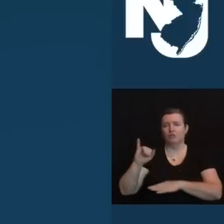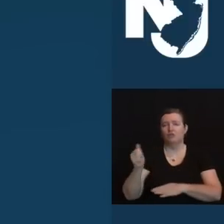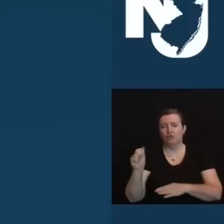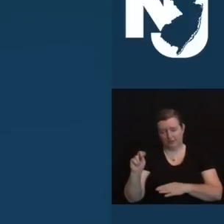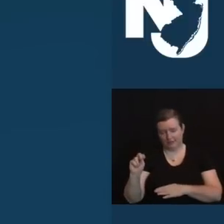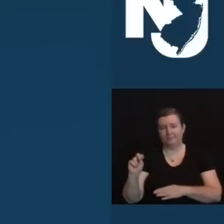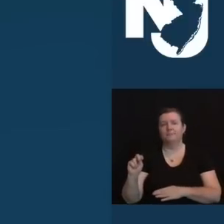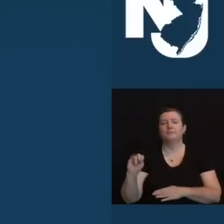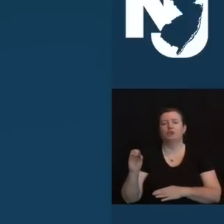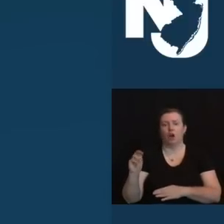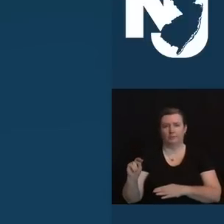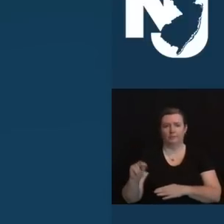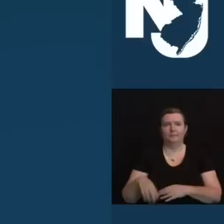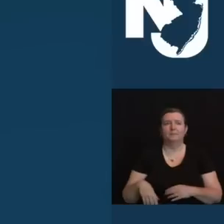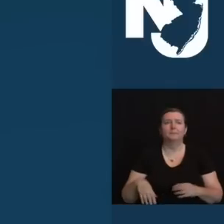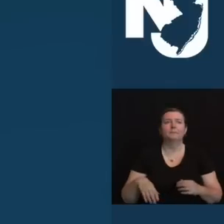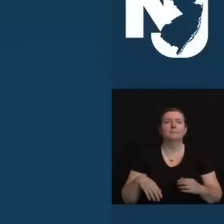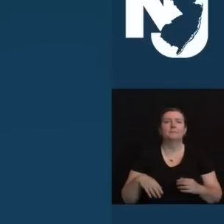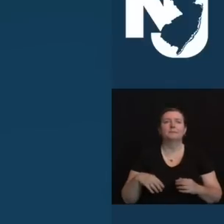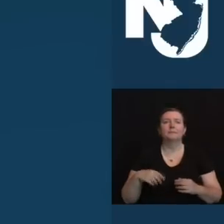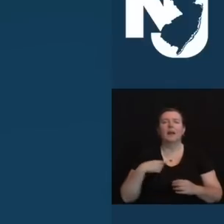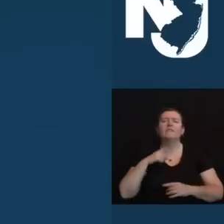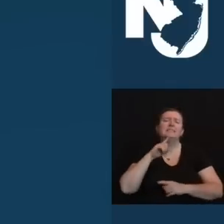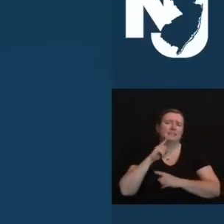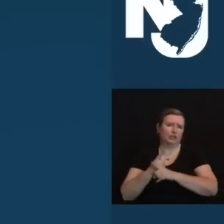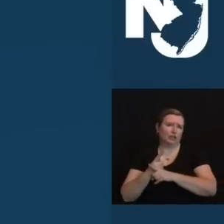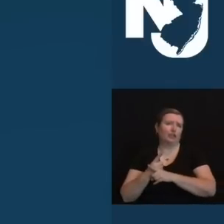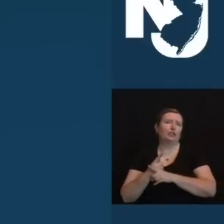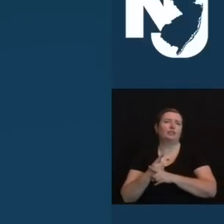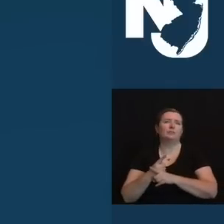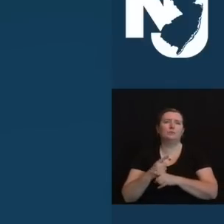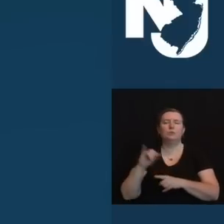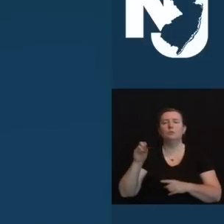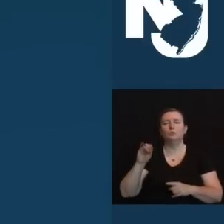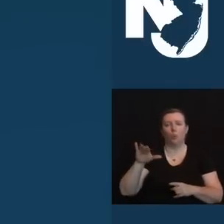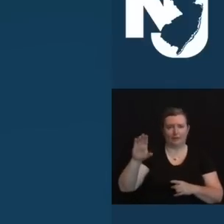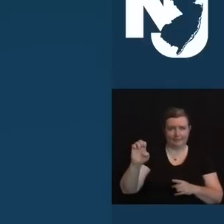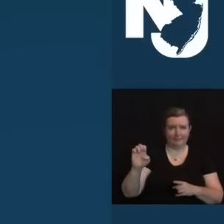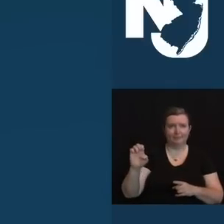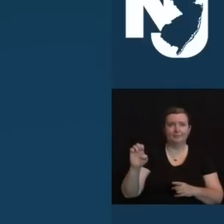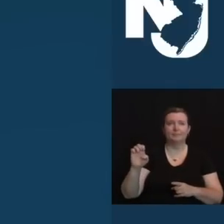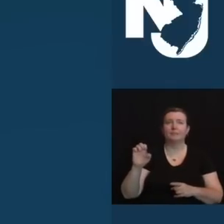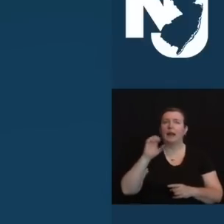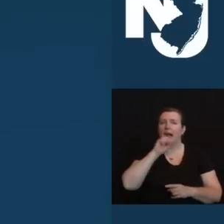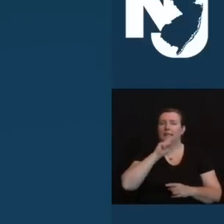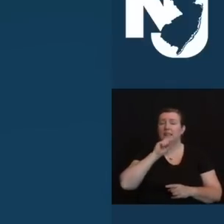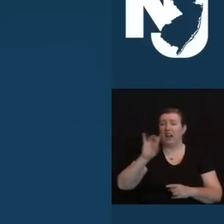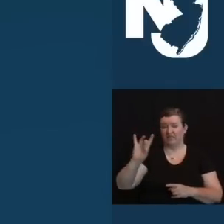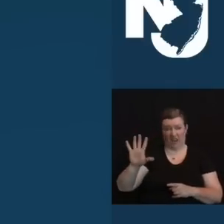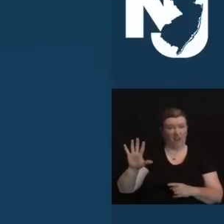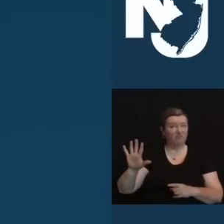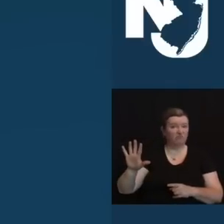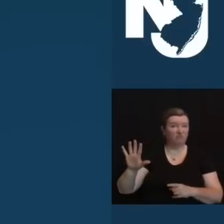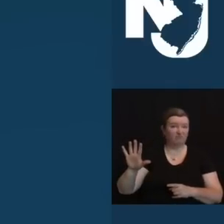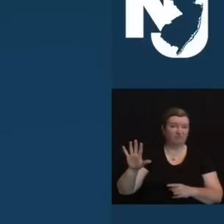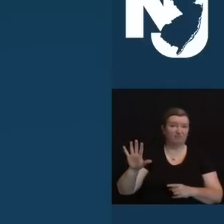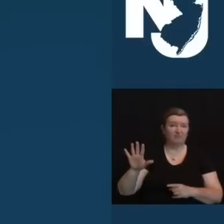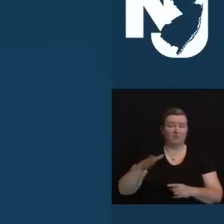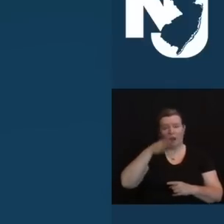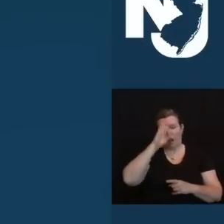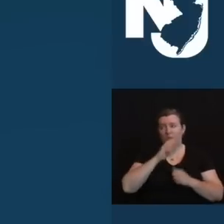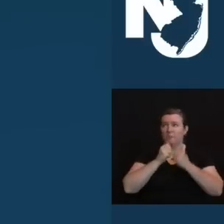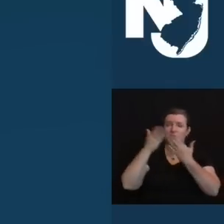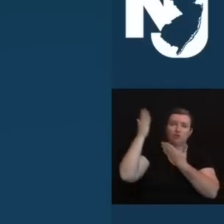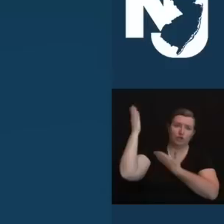leaves behind her sister, Joyce. Mary was 85 years old. May God bless and watch over you and your